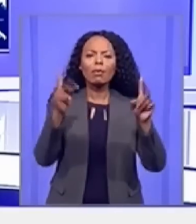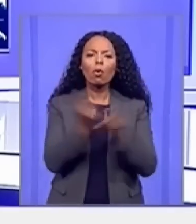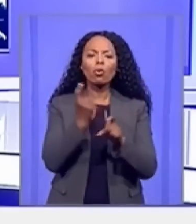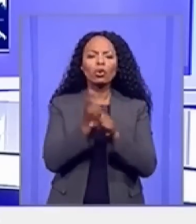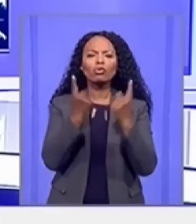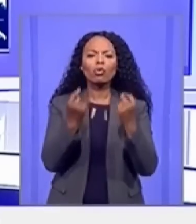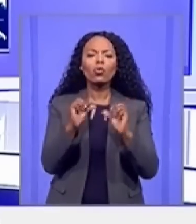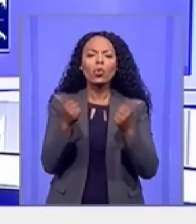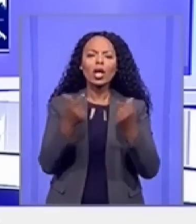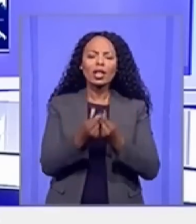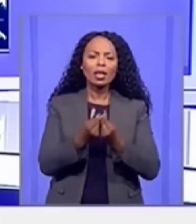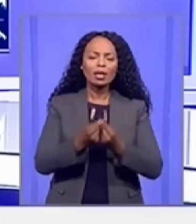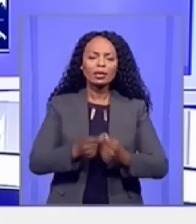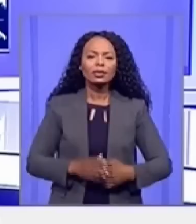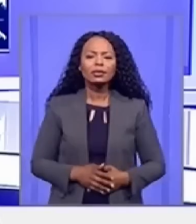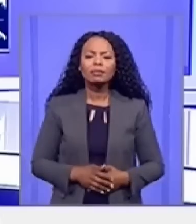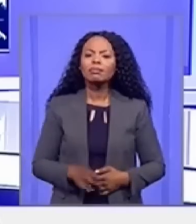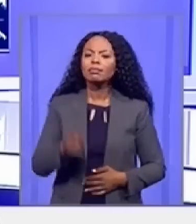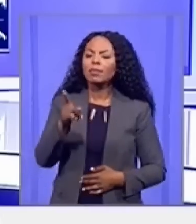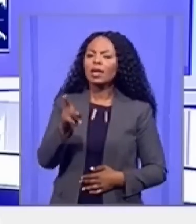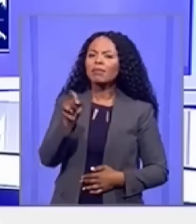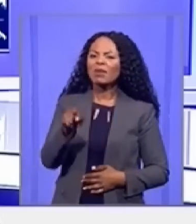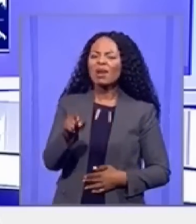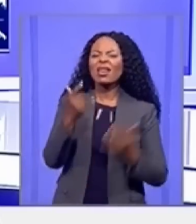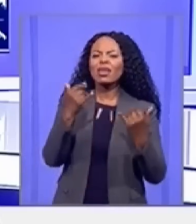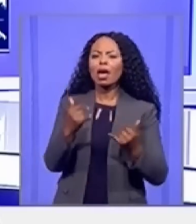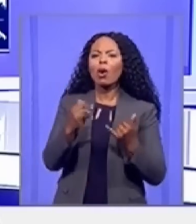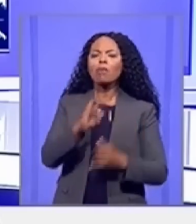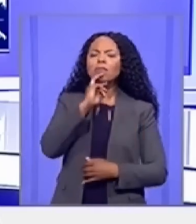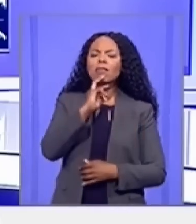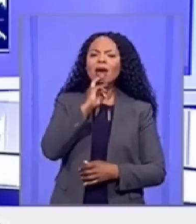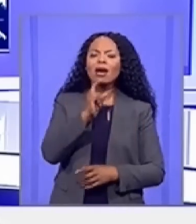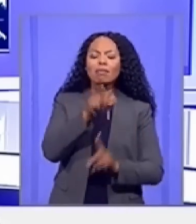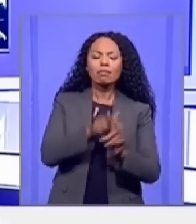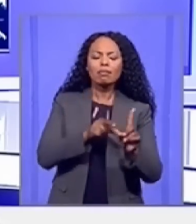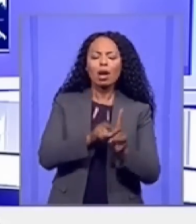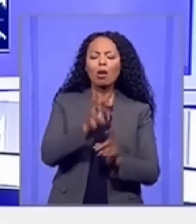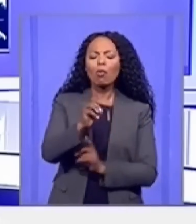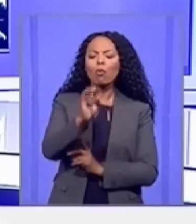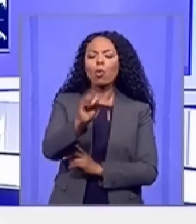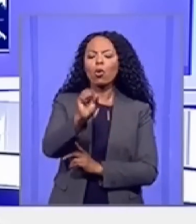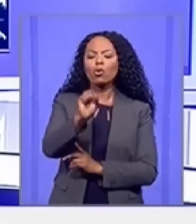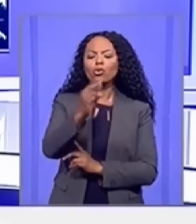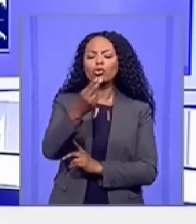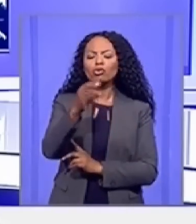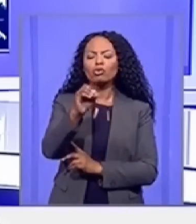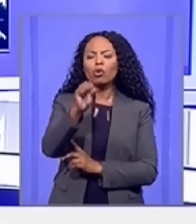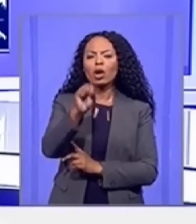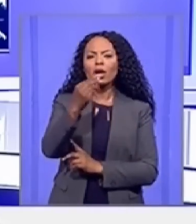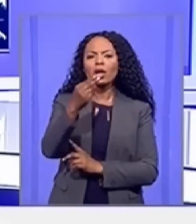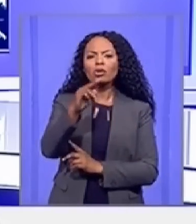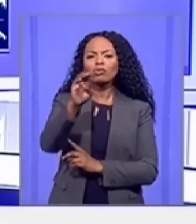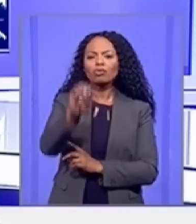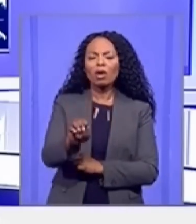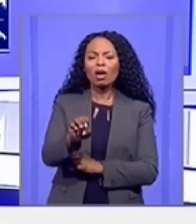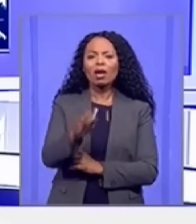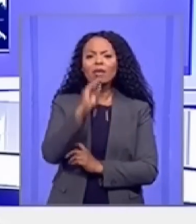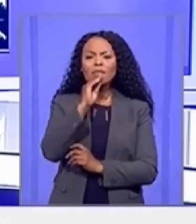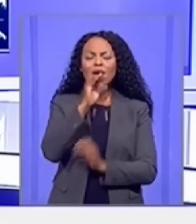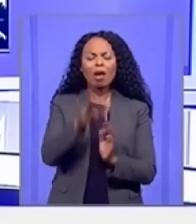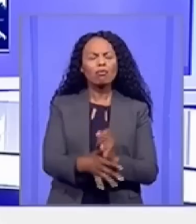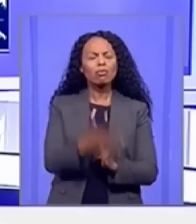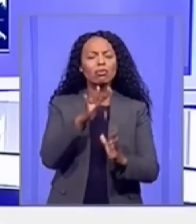etsang o ile wa taba ya morena Moshweshwe nna re ka re borena ke karolo ya letlotlo la botjhaba ka hara setjhaba sa